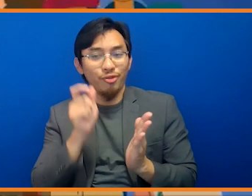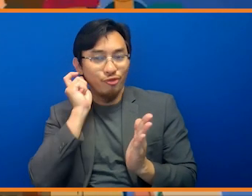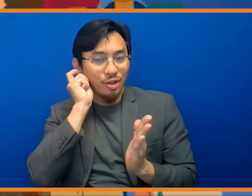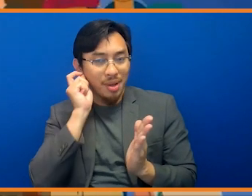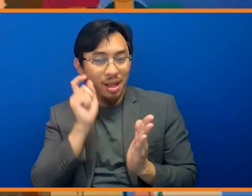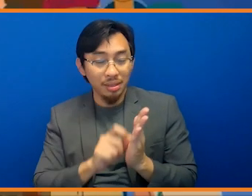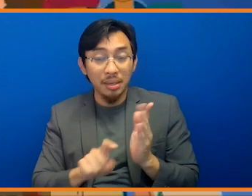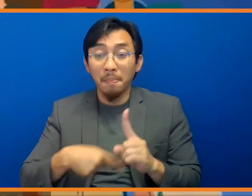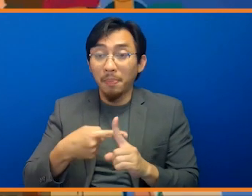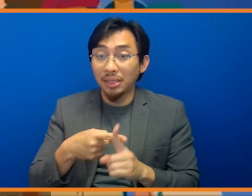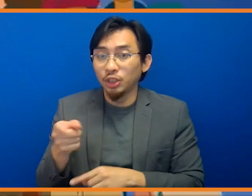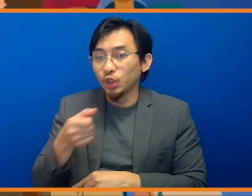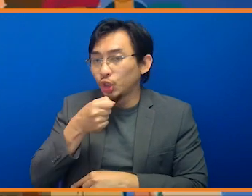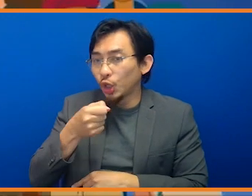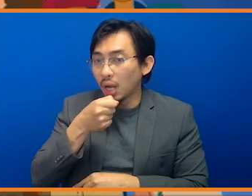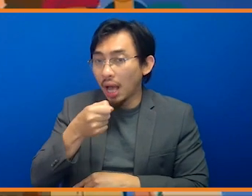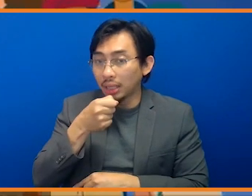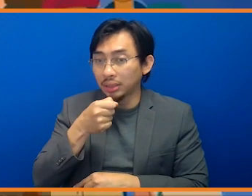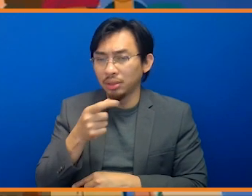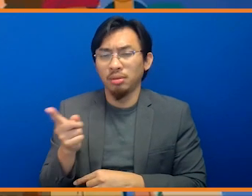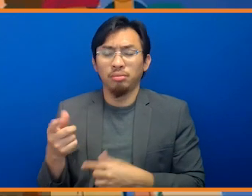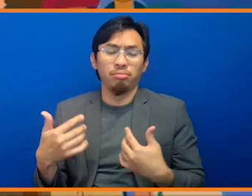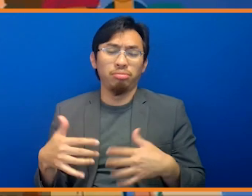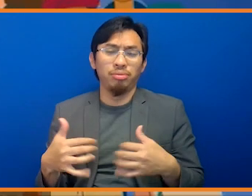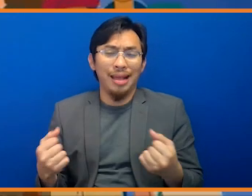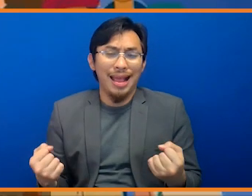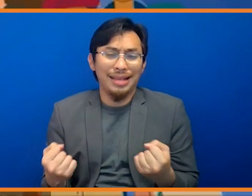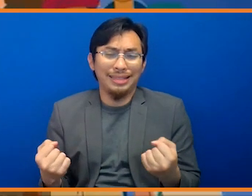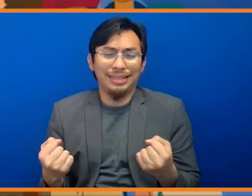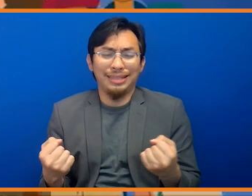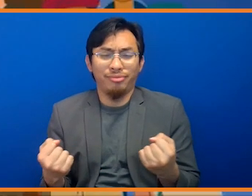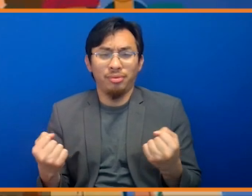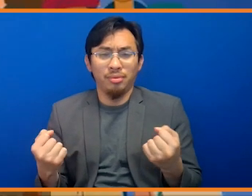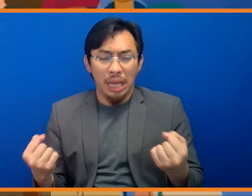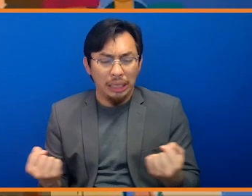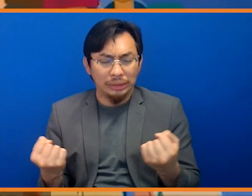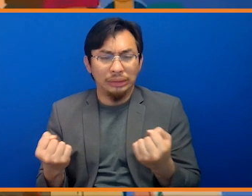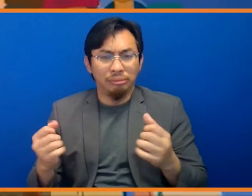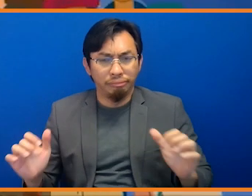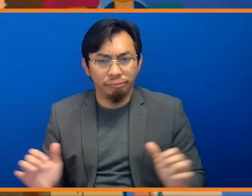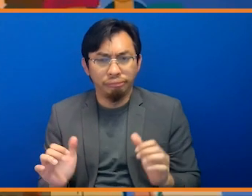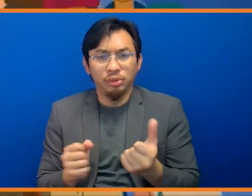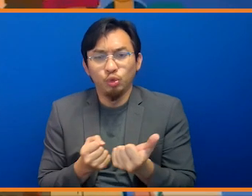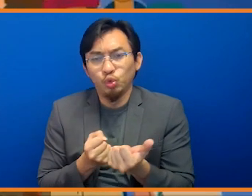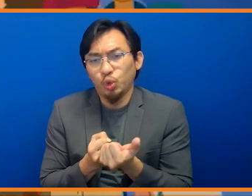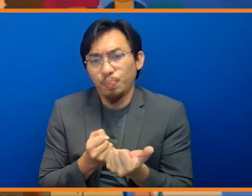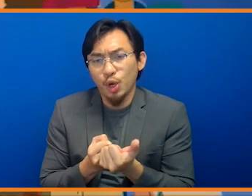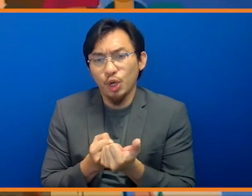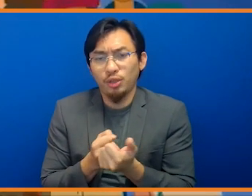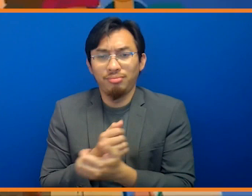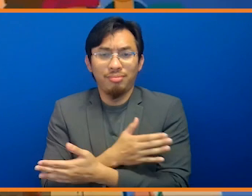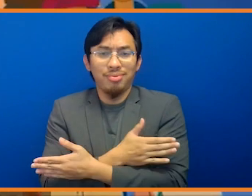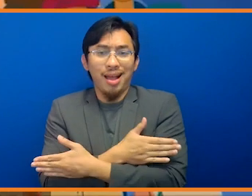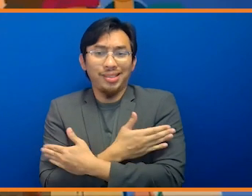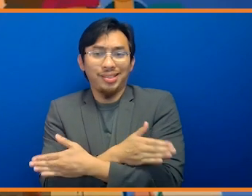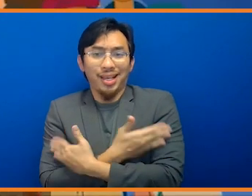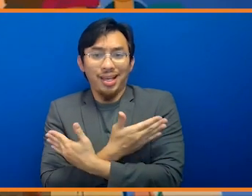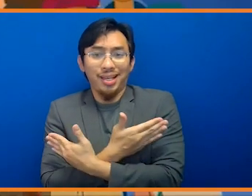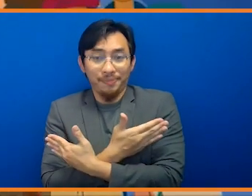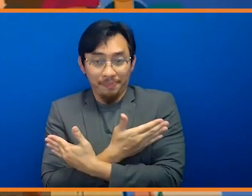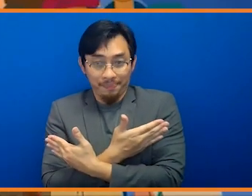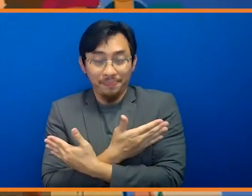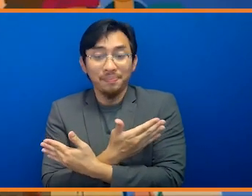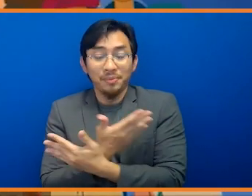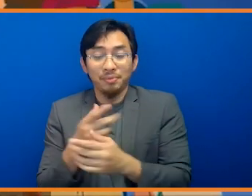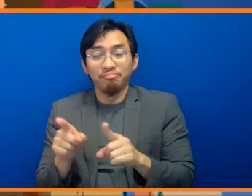journalist, who very active to support Aceh in terms